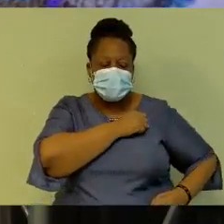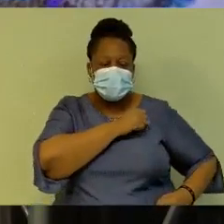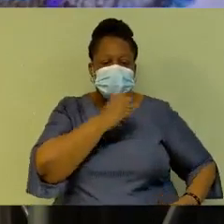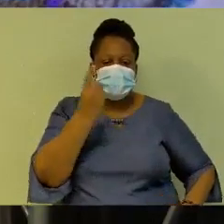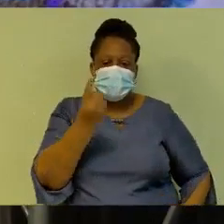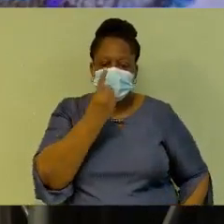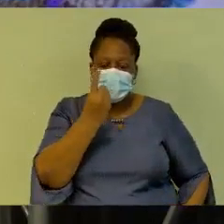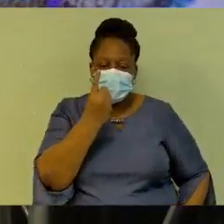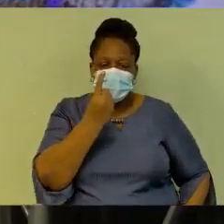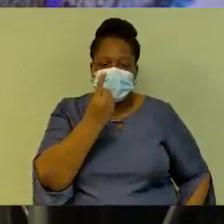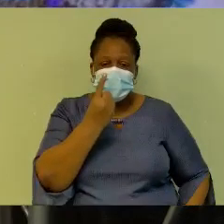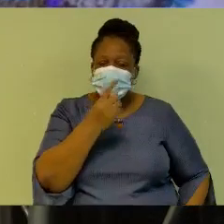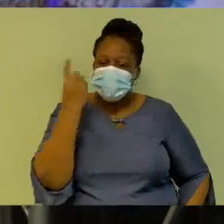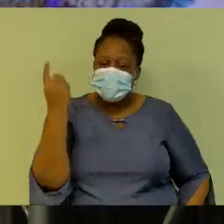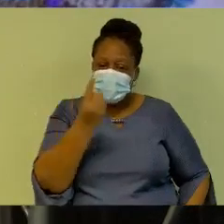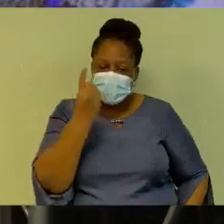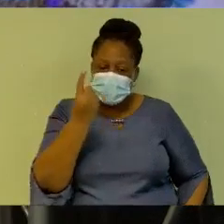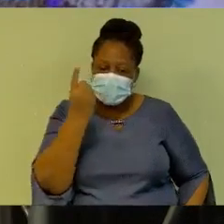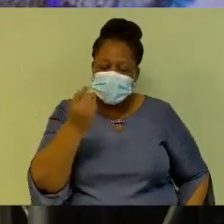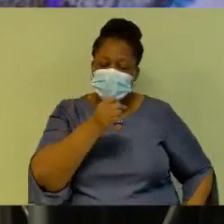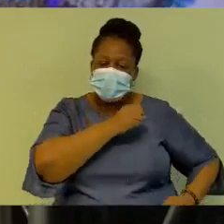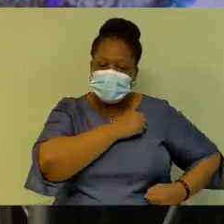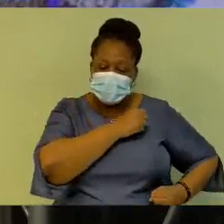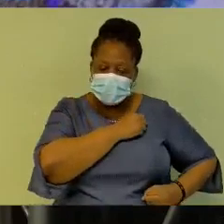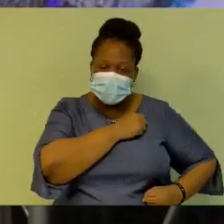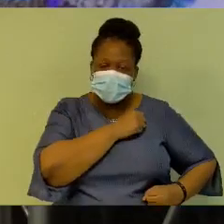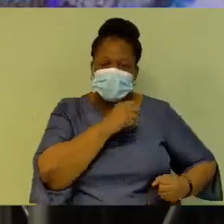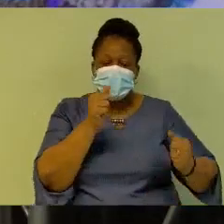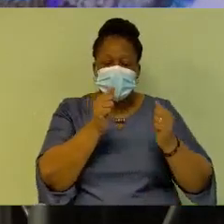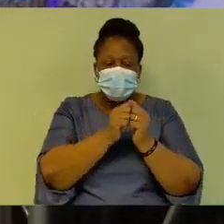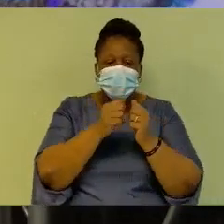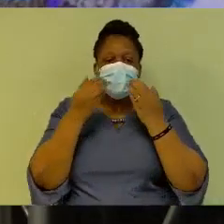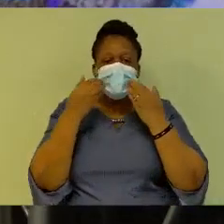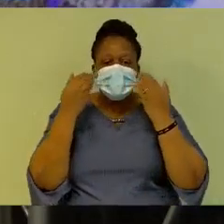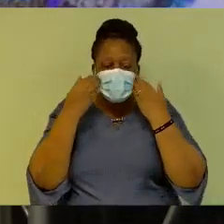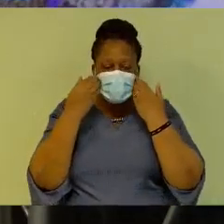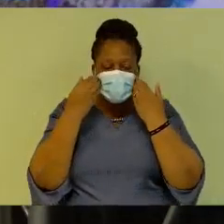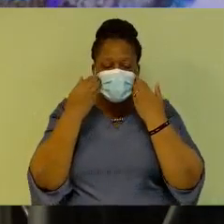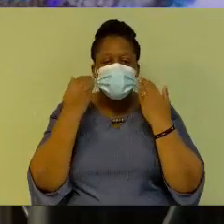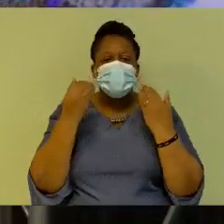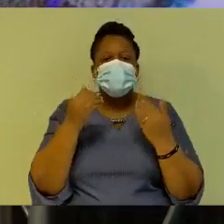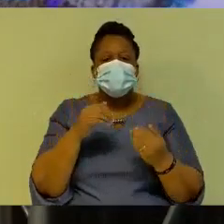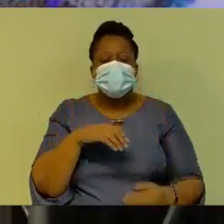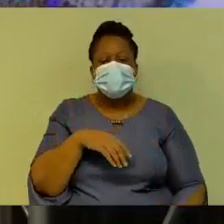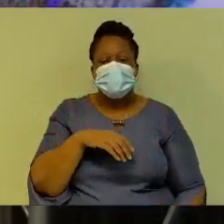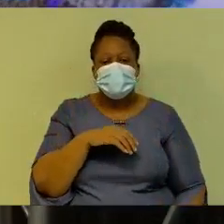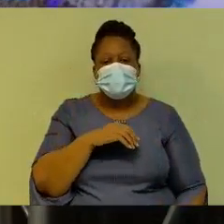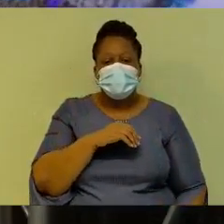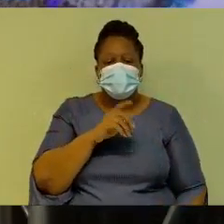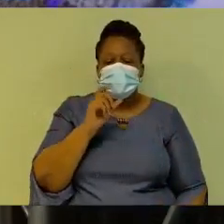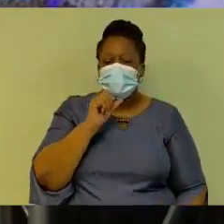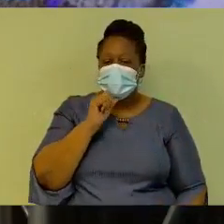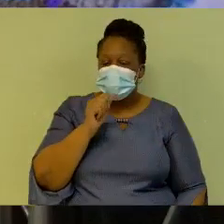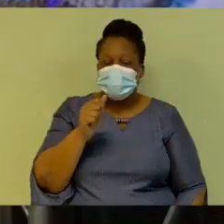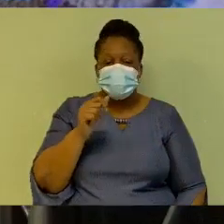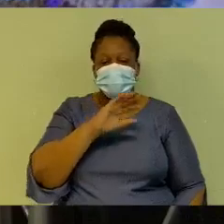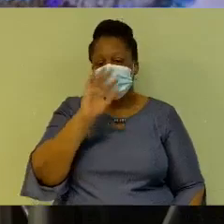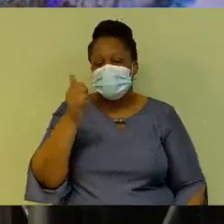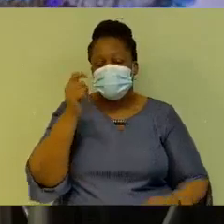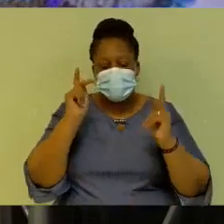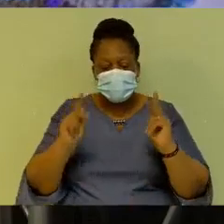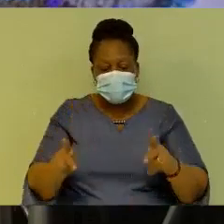must be treated as such. Anyone found in possession of or wearing the camouflage or any